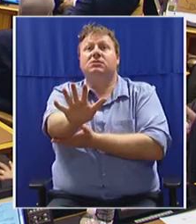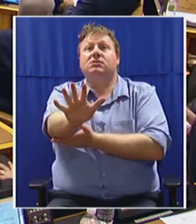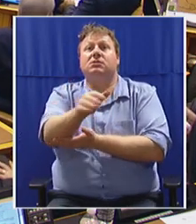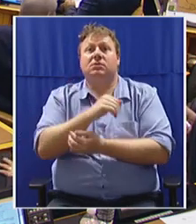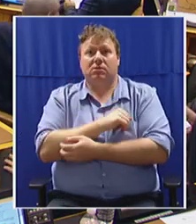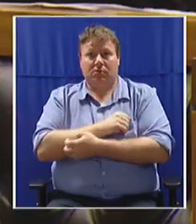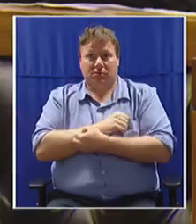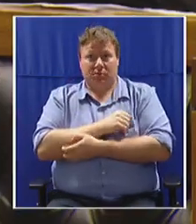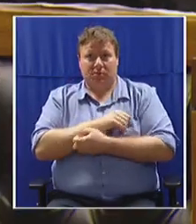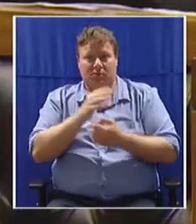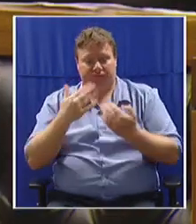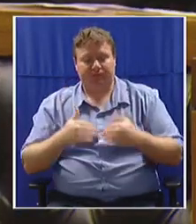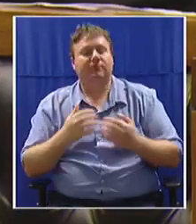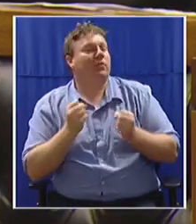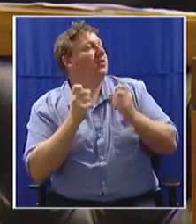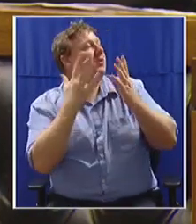The assertion